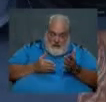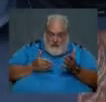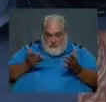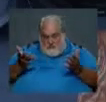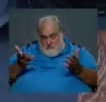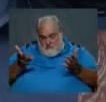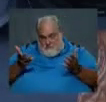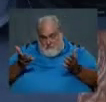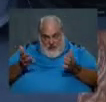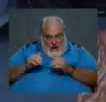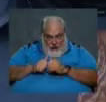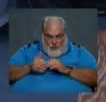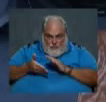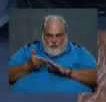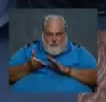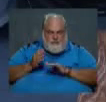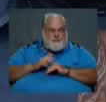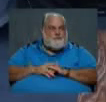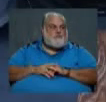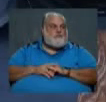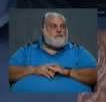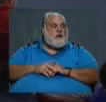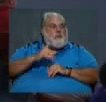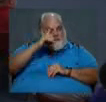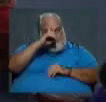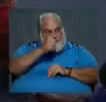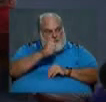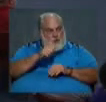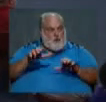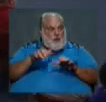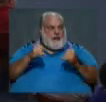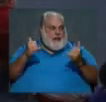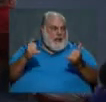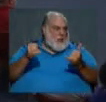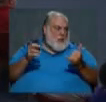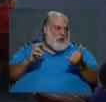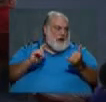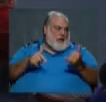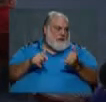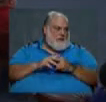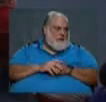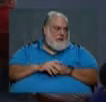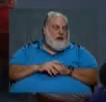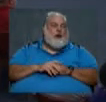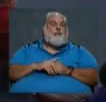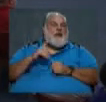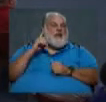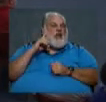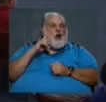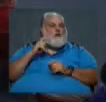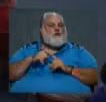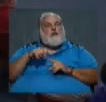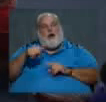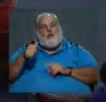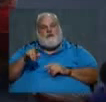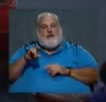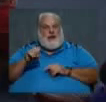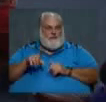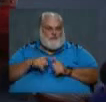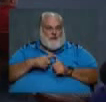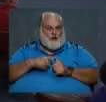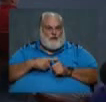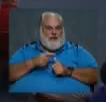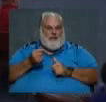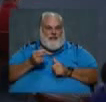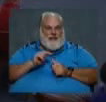my position. That's up to you. Do it now or later. Now would be fine. Well, I would like to hear maybe from the other neighbors and Okay. then